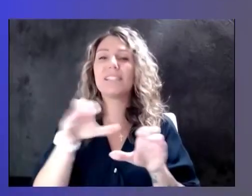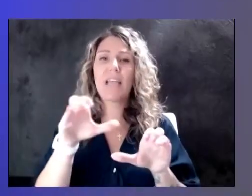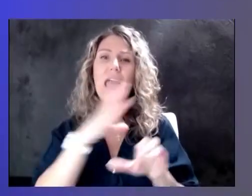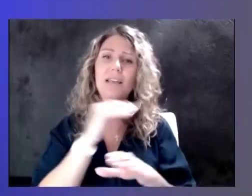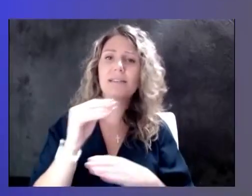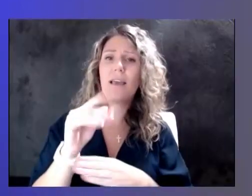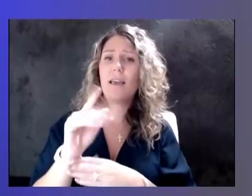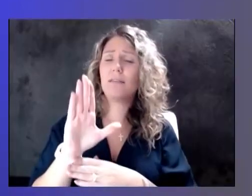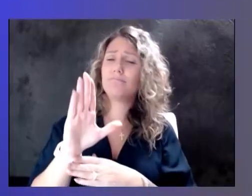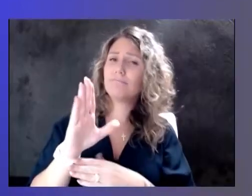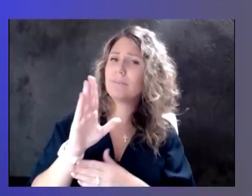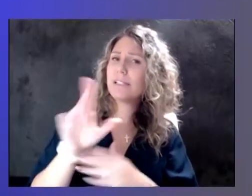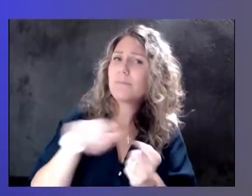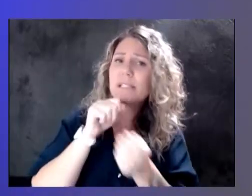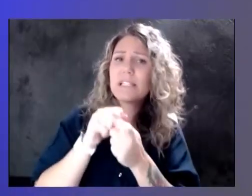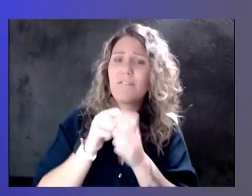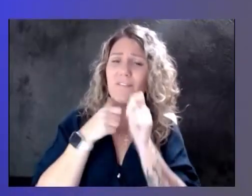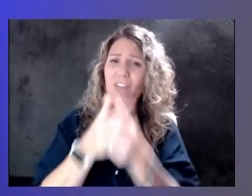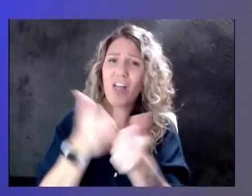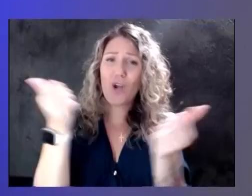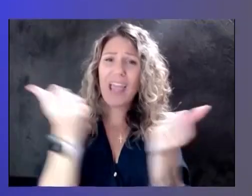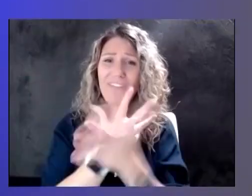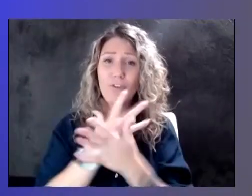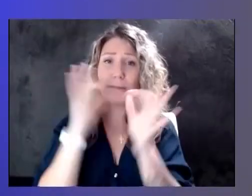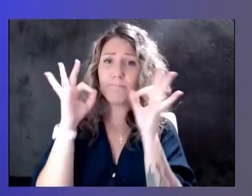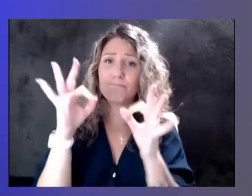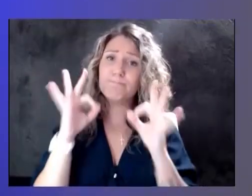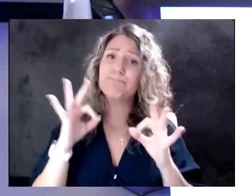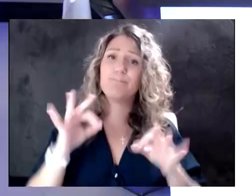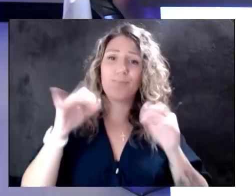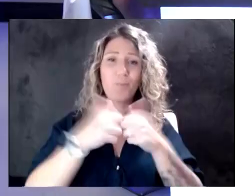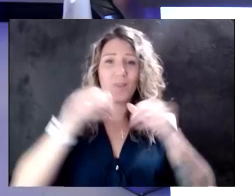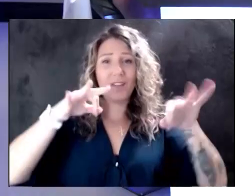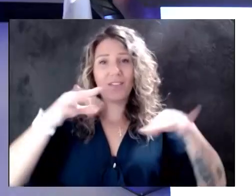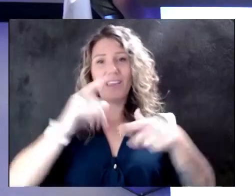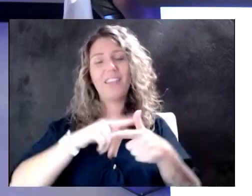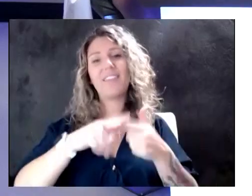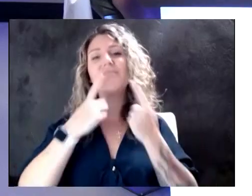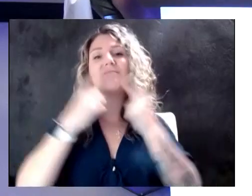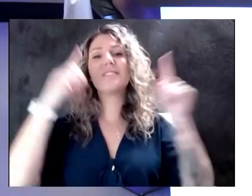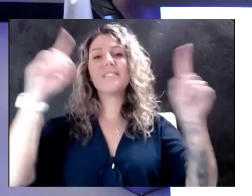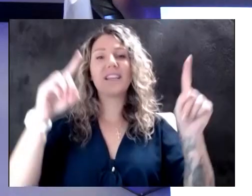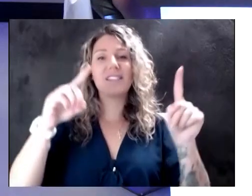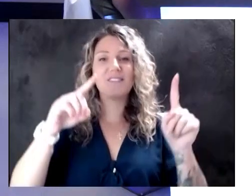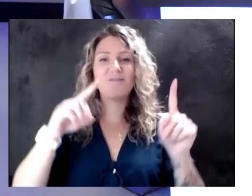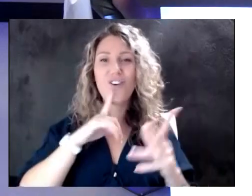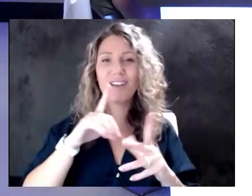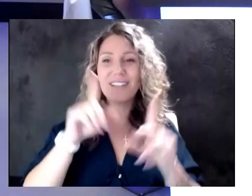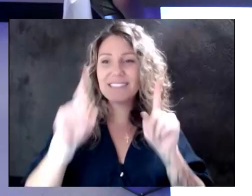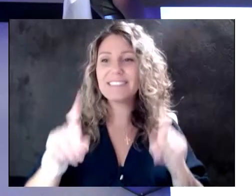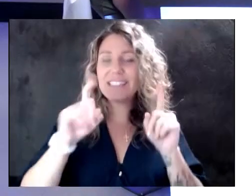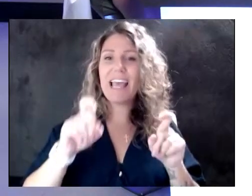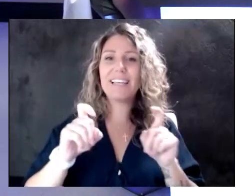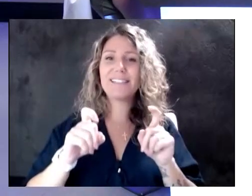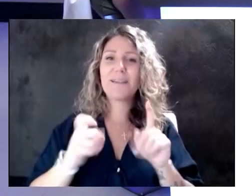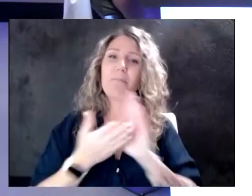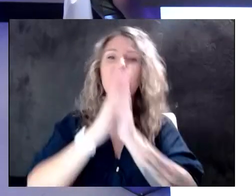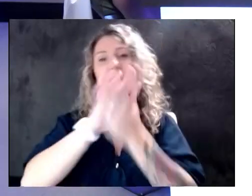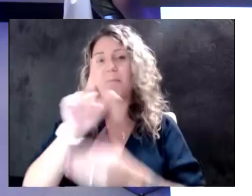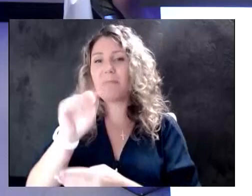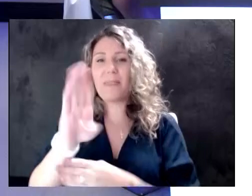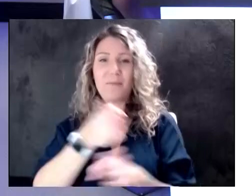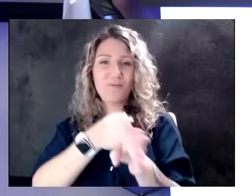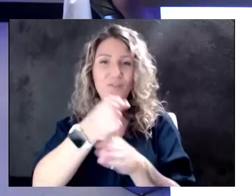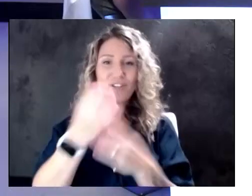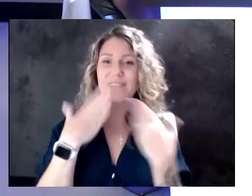follow everything Yes. to the T. Yes. And then you'll have a successful test. Play laboratory professional. Absolutely. Thank you so much for bringing these in. Yeah, That was